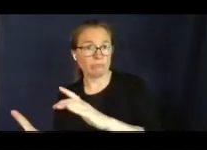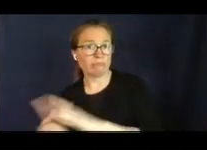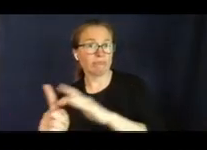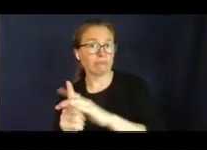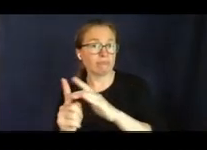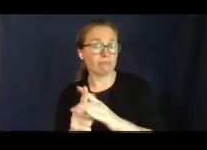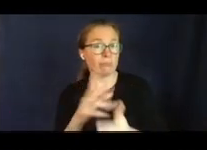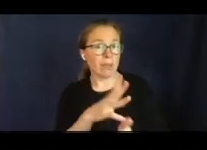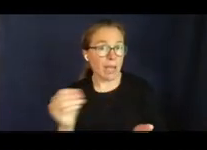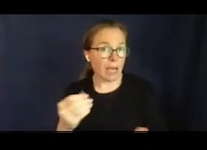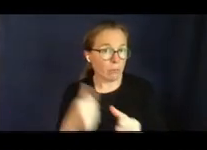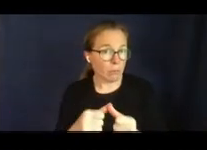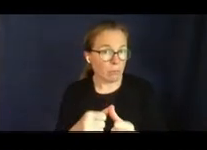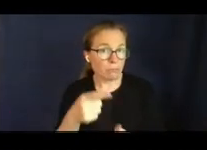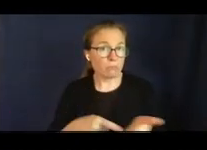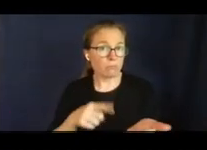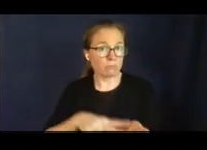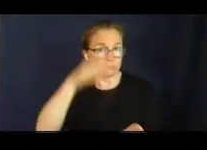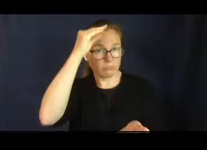am cautiously